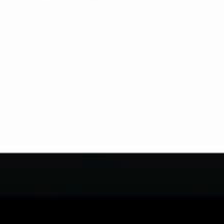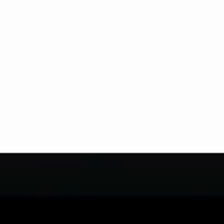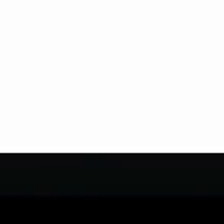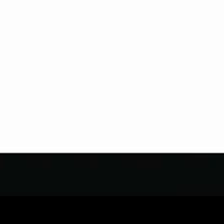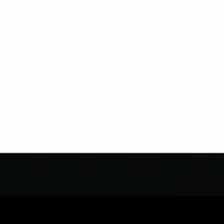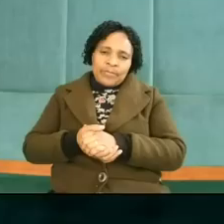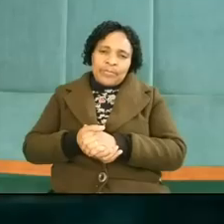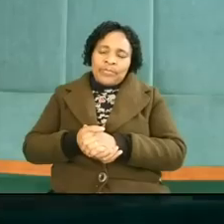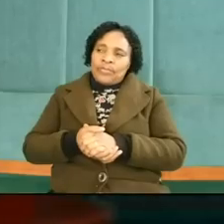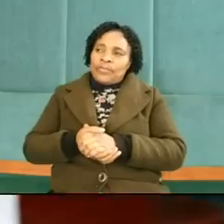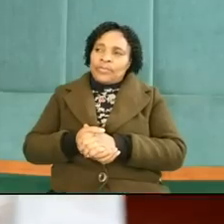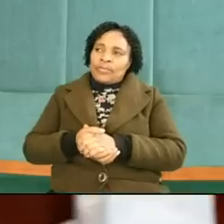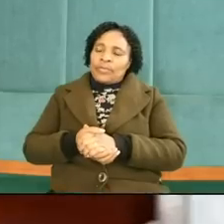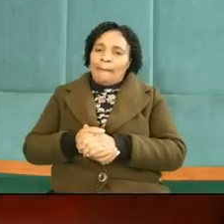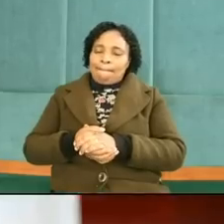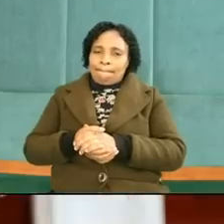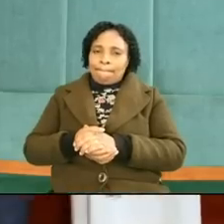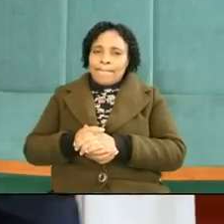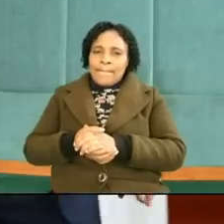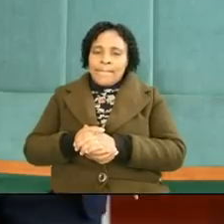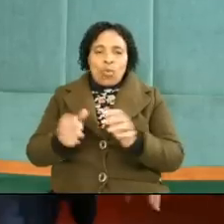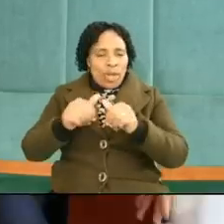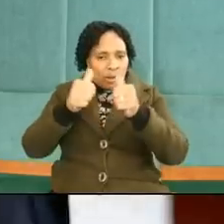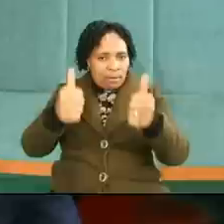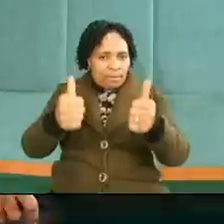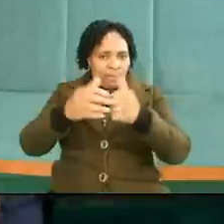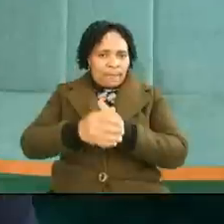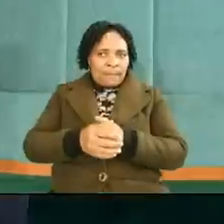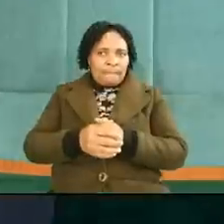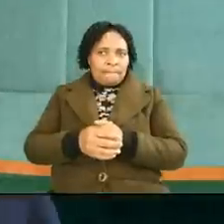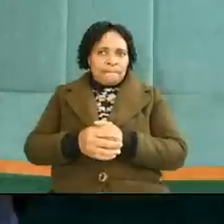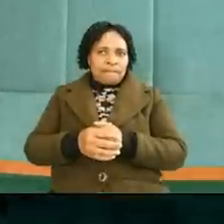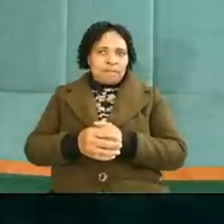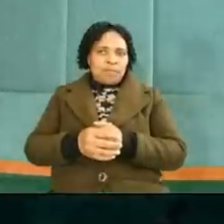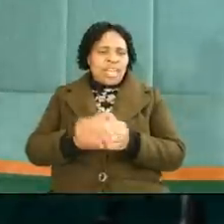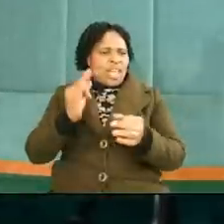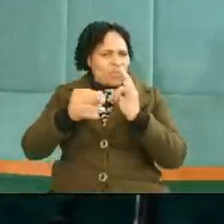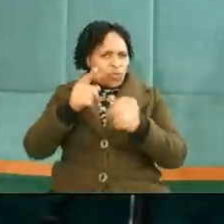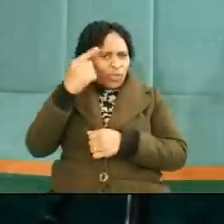Prepare for judgment. Well,